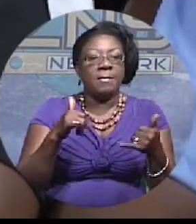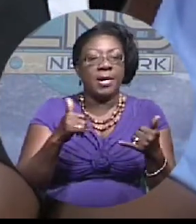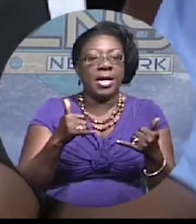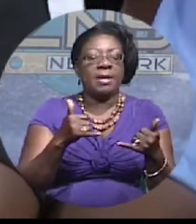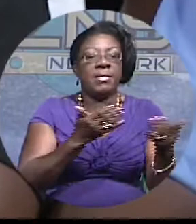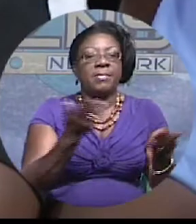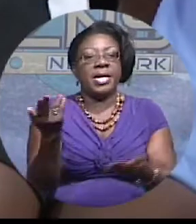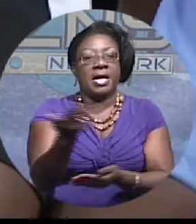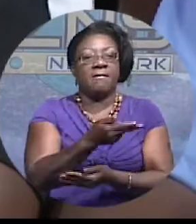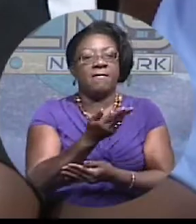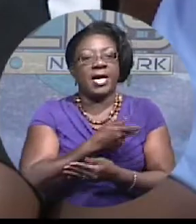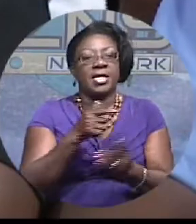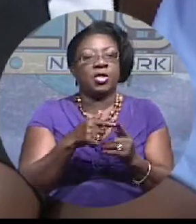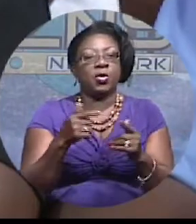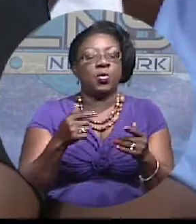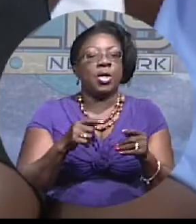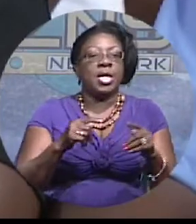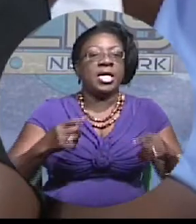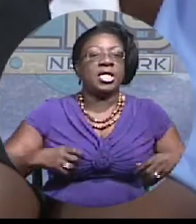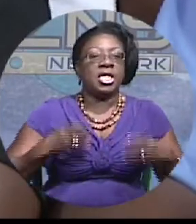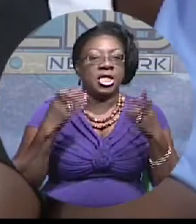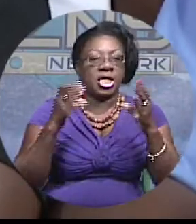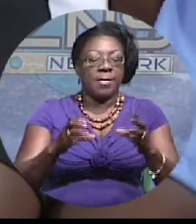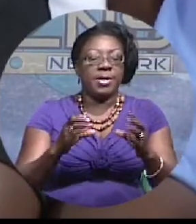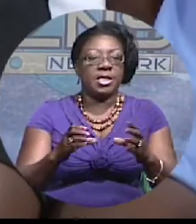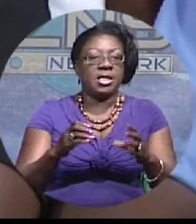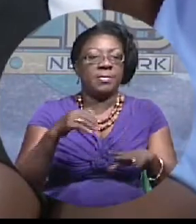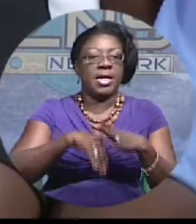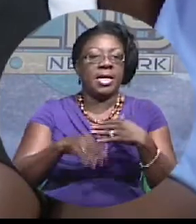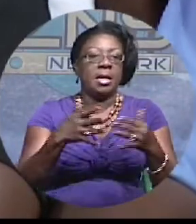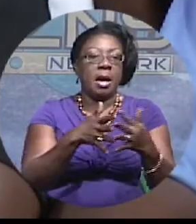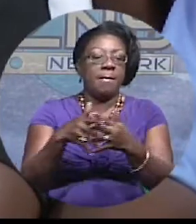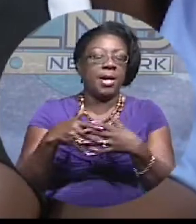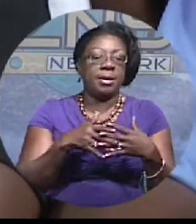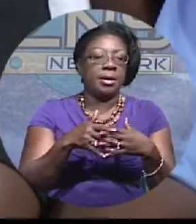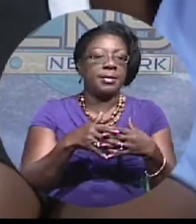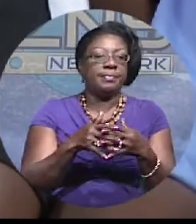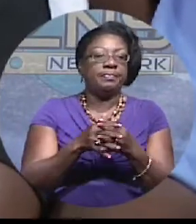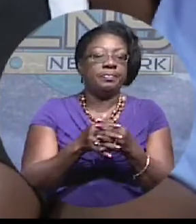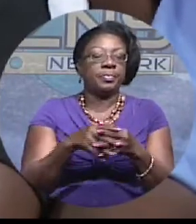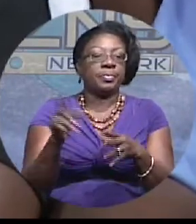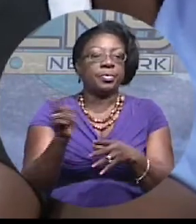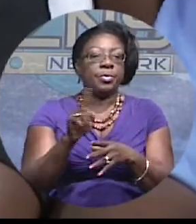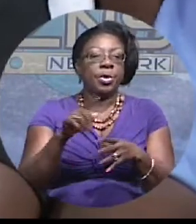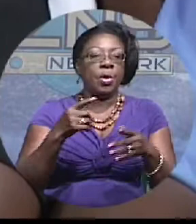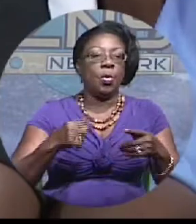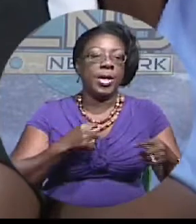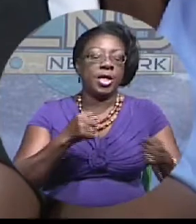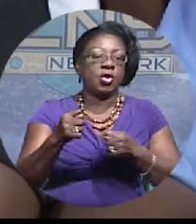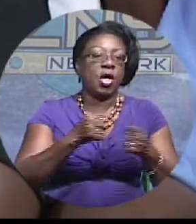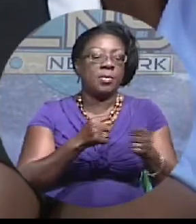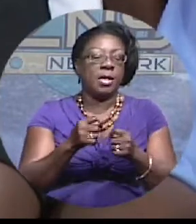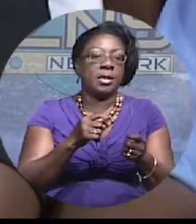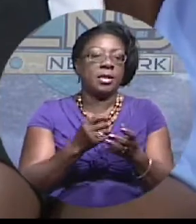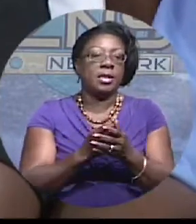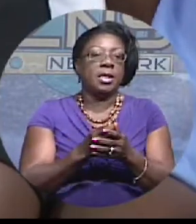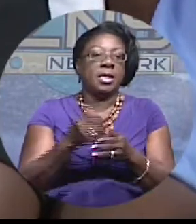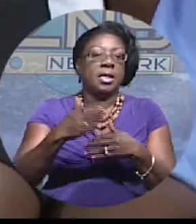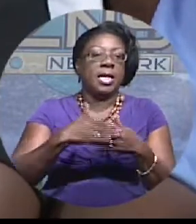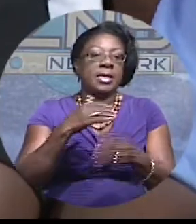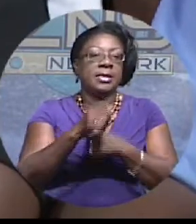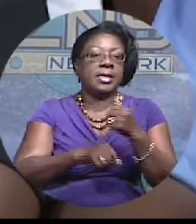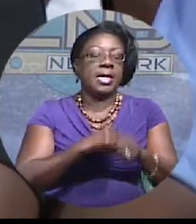Tournament of America and get the chance to play Puerto Rico and those again in the United States, where the Tournament of America will be in San Antonio next